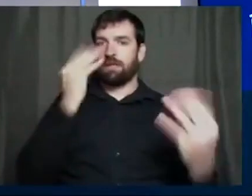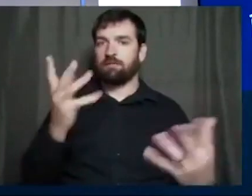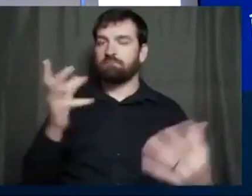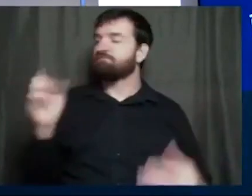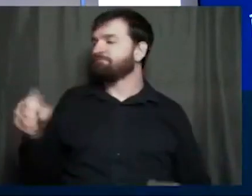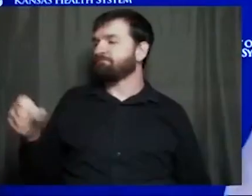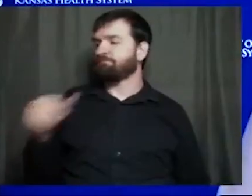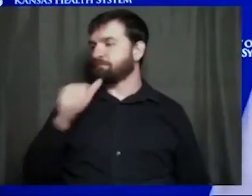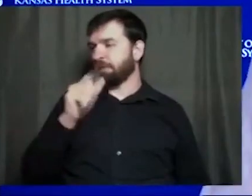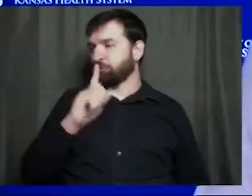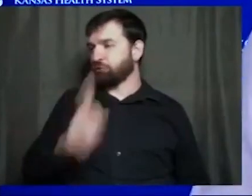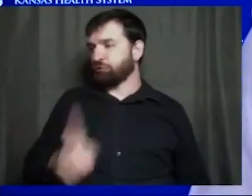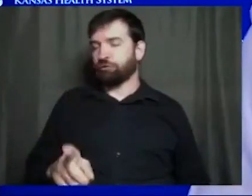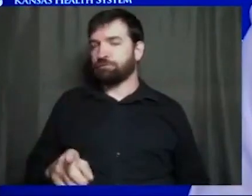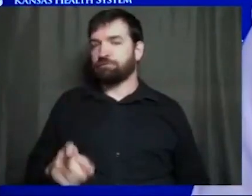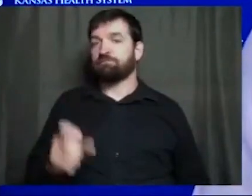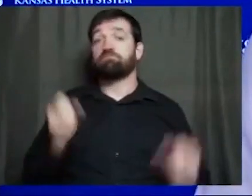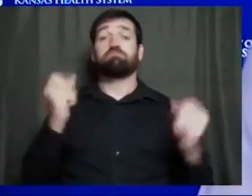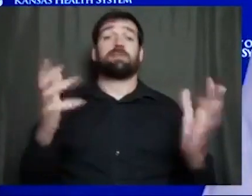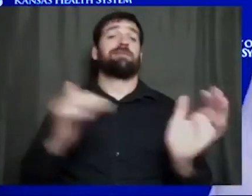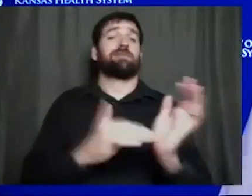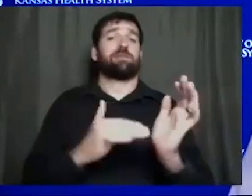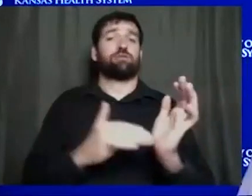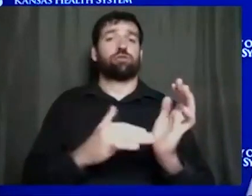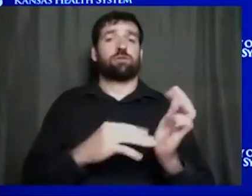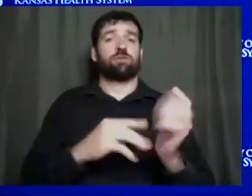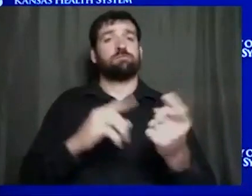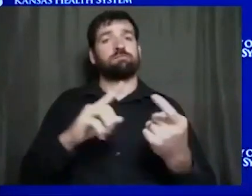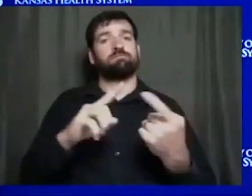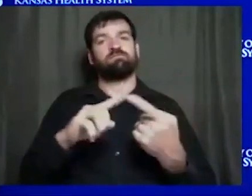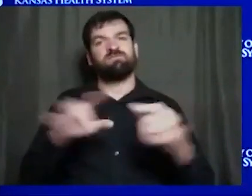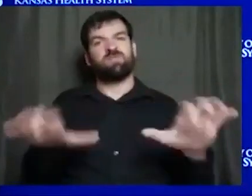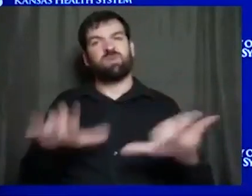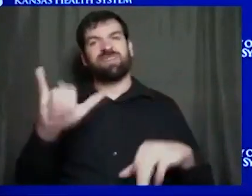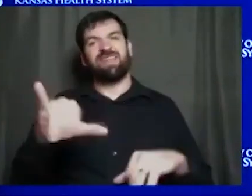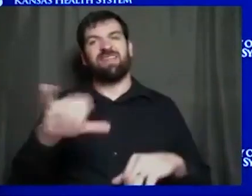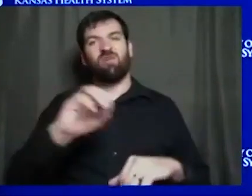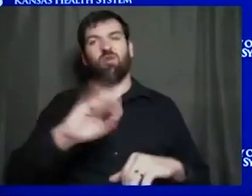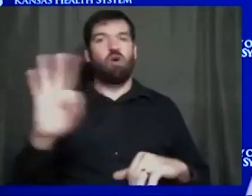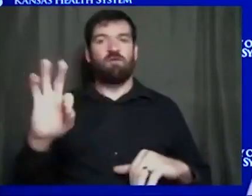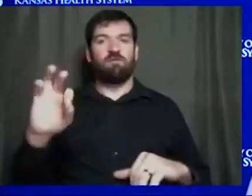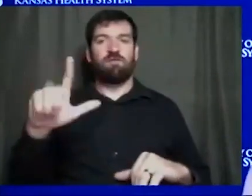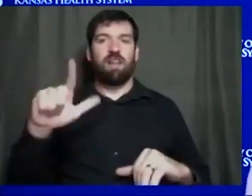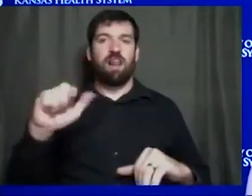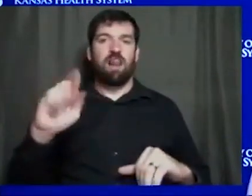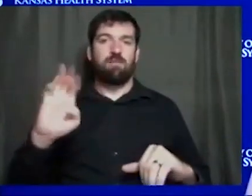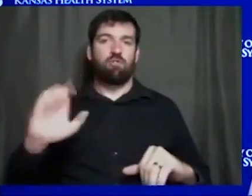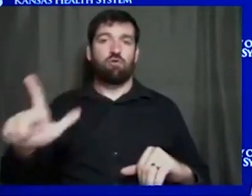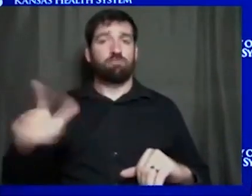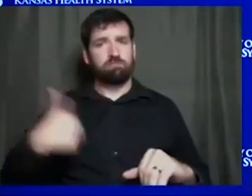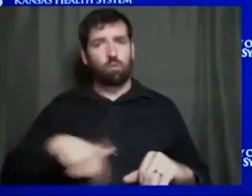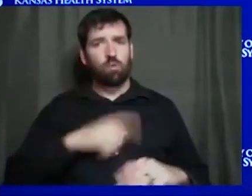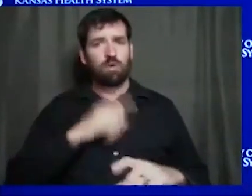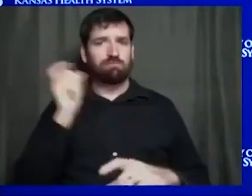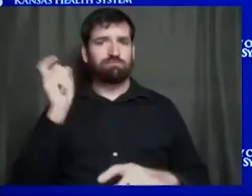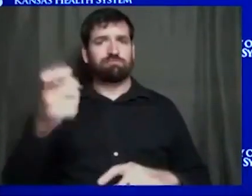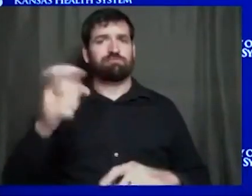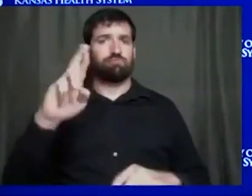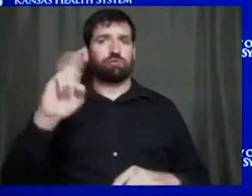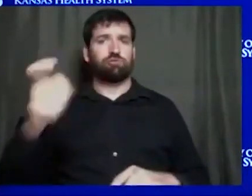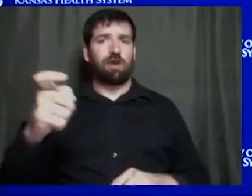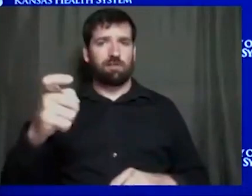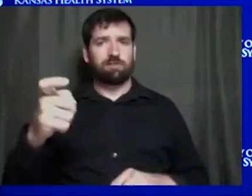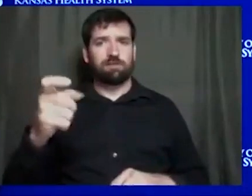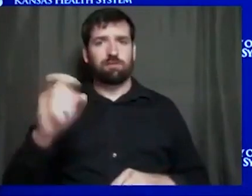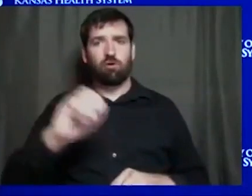case. A lot of physicians will be doing that off-label. We do prescribe medicines and drugs off-label, but again, typically